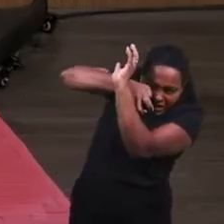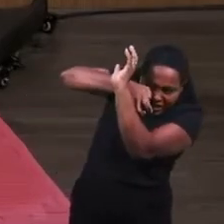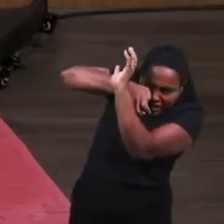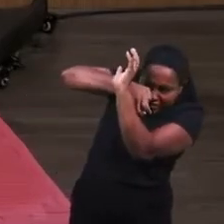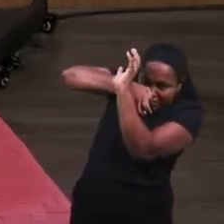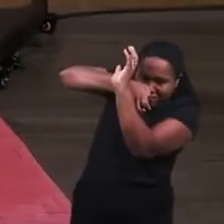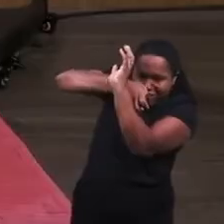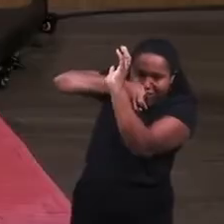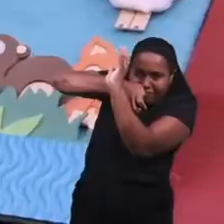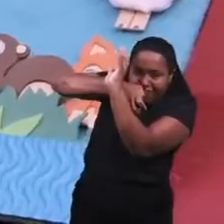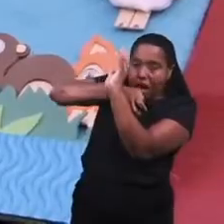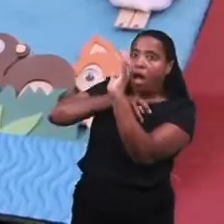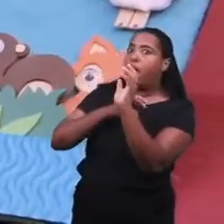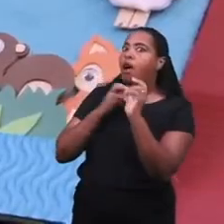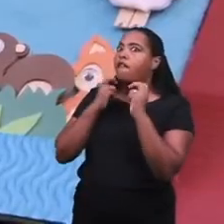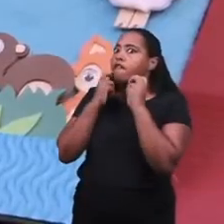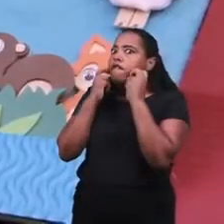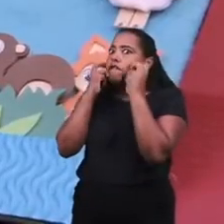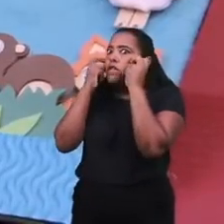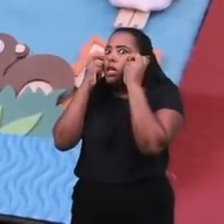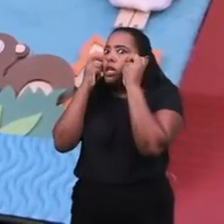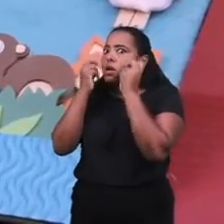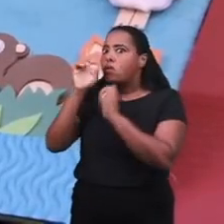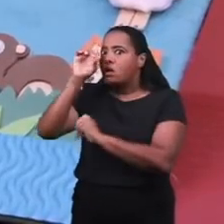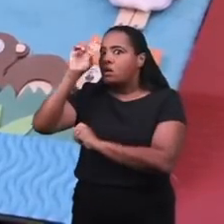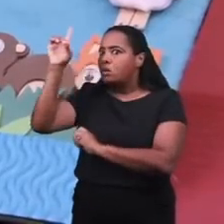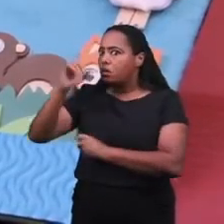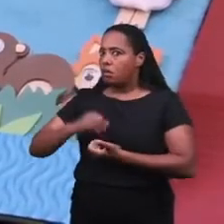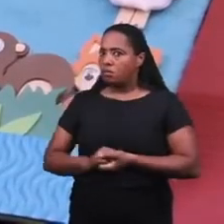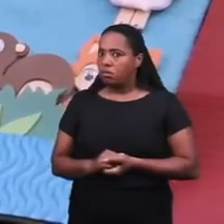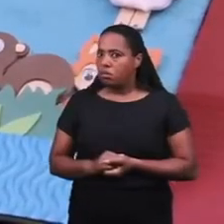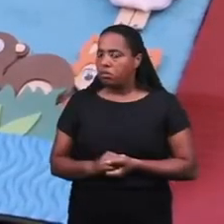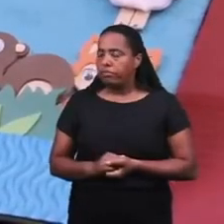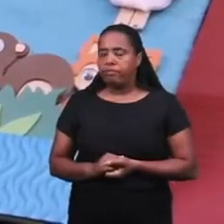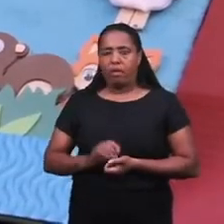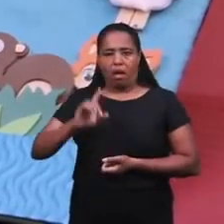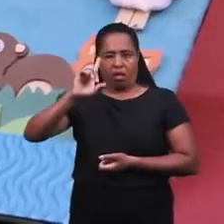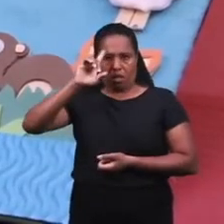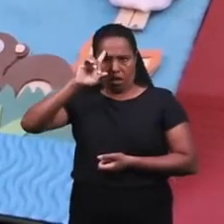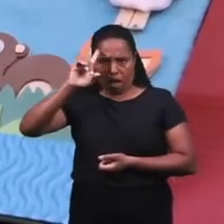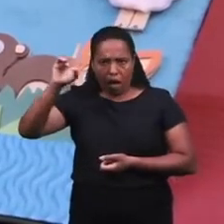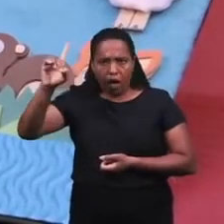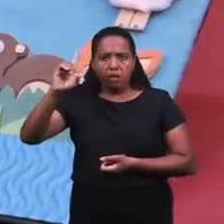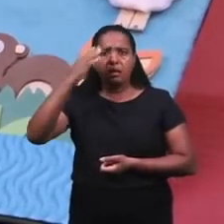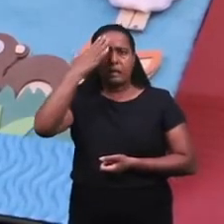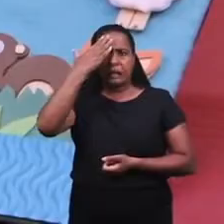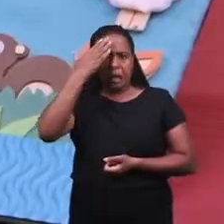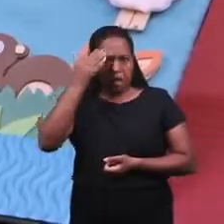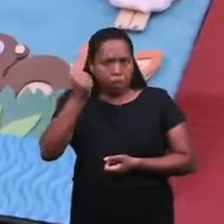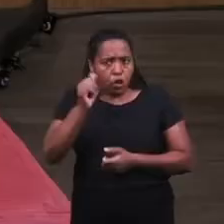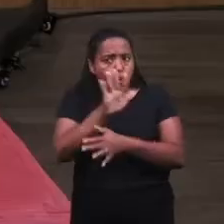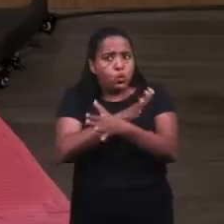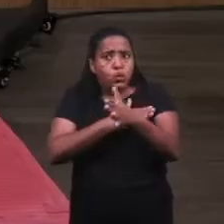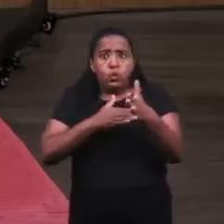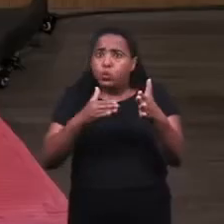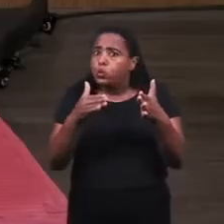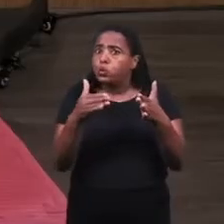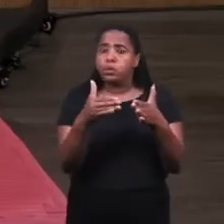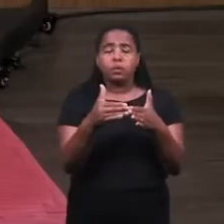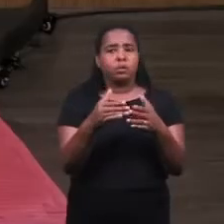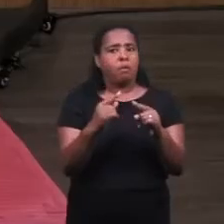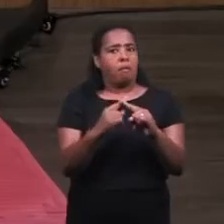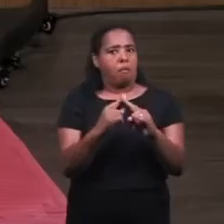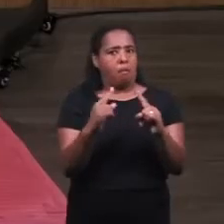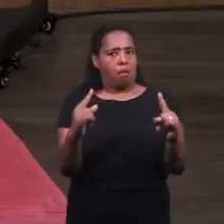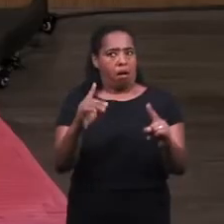embarrassed. They were embarrassed from God. But God knew about everything, right? Yeah, he did. But the love of God